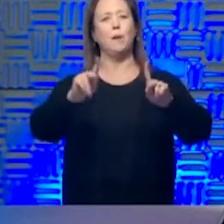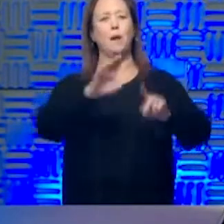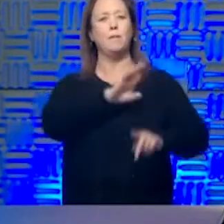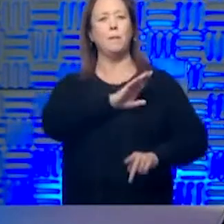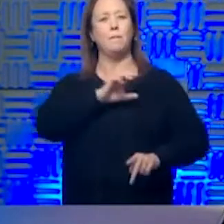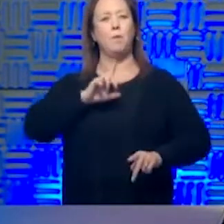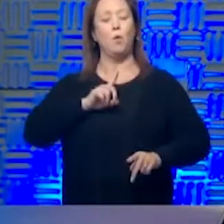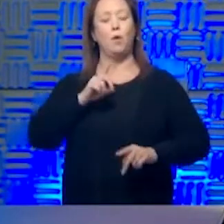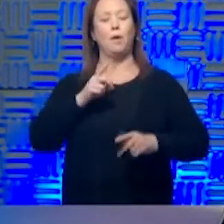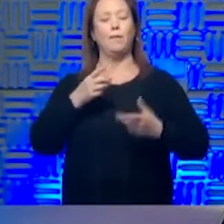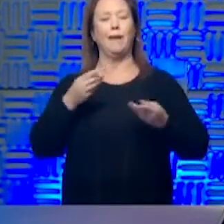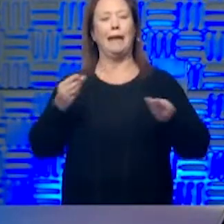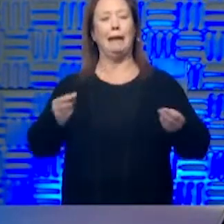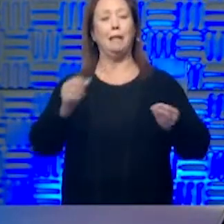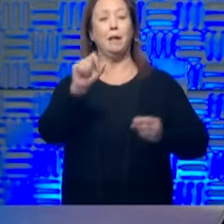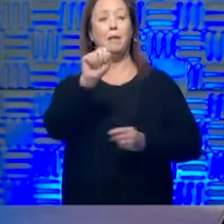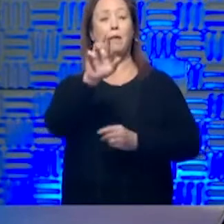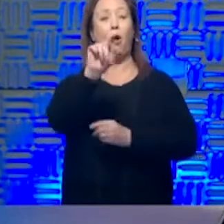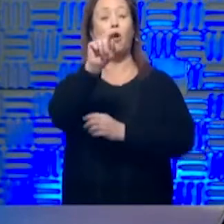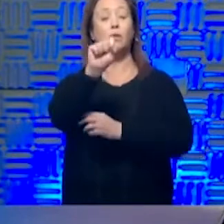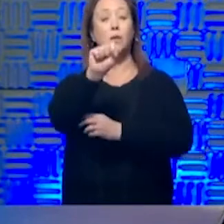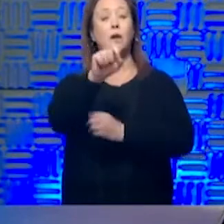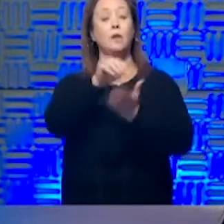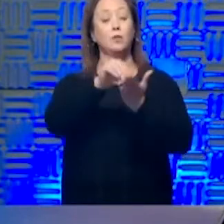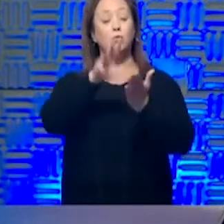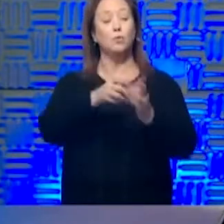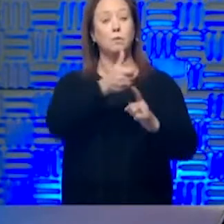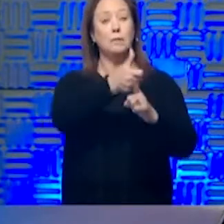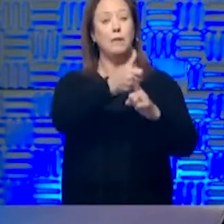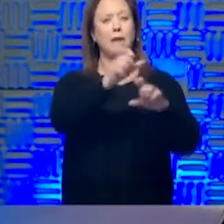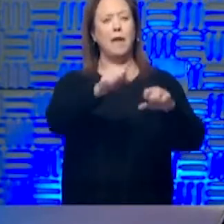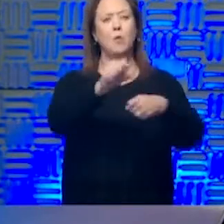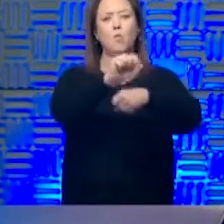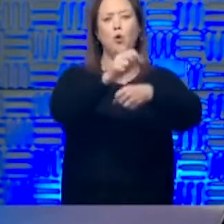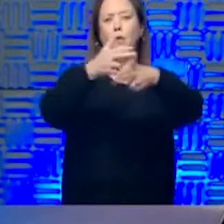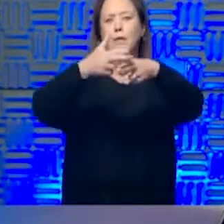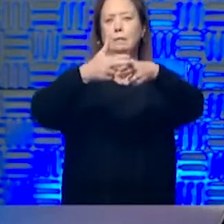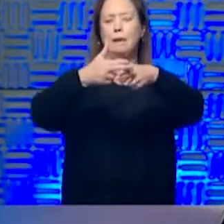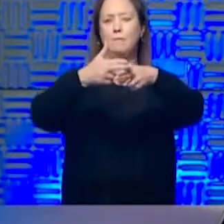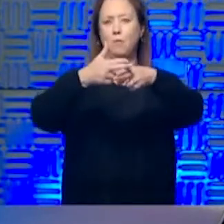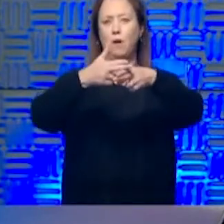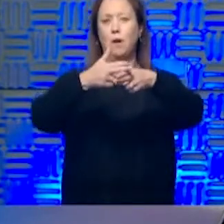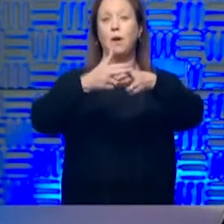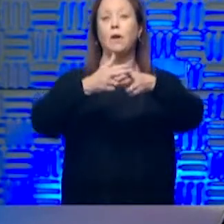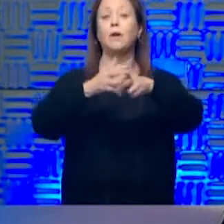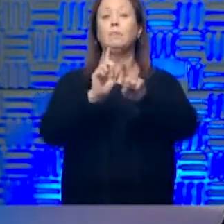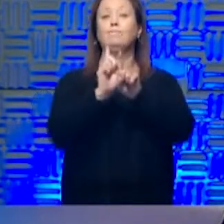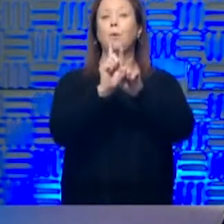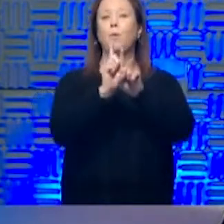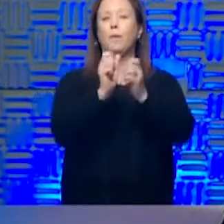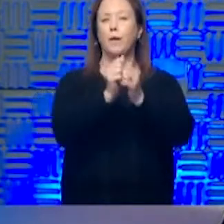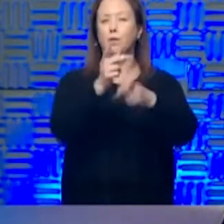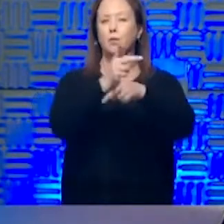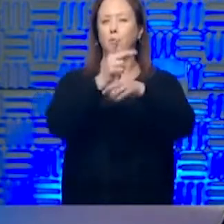Healing Arts for students to work on a temporary basis with a supervising physician.